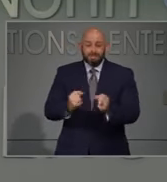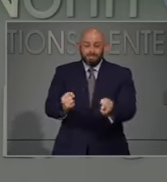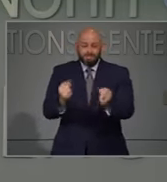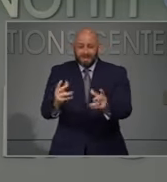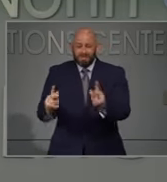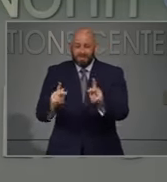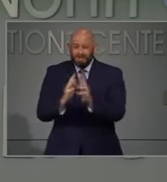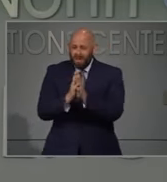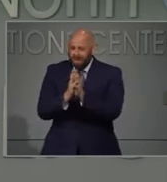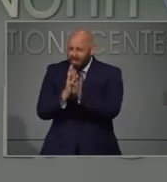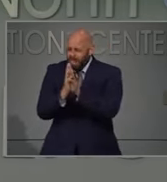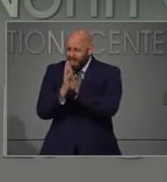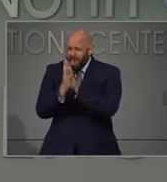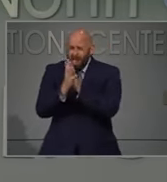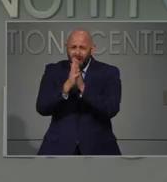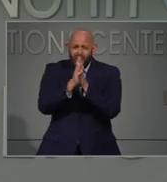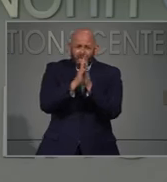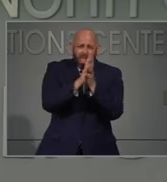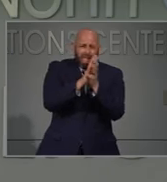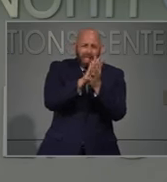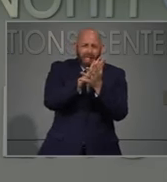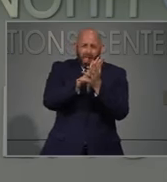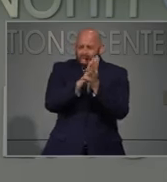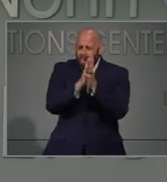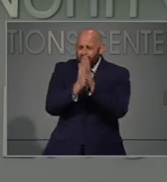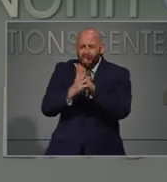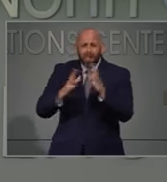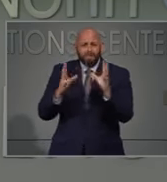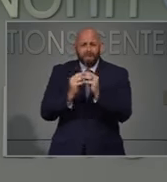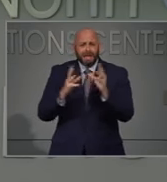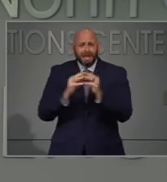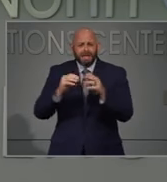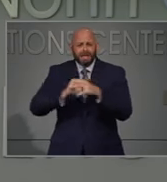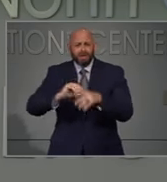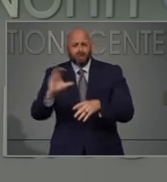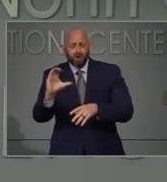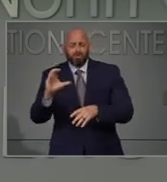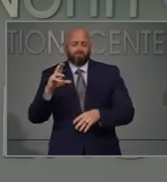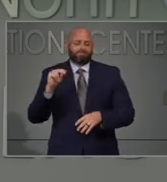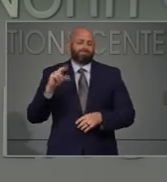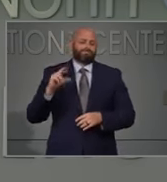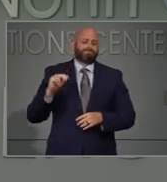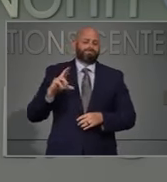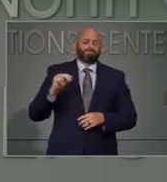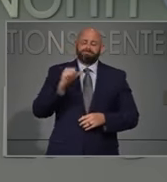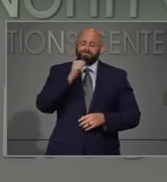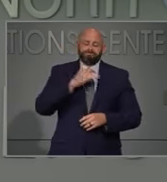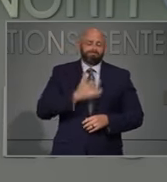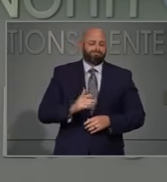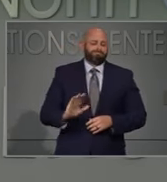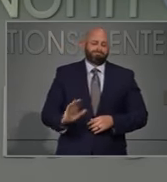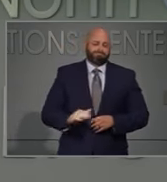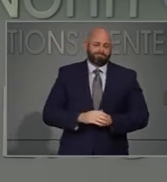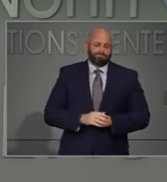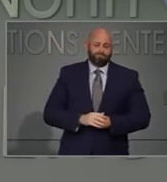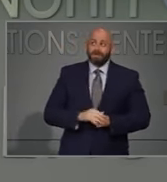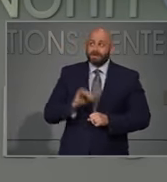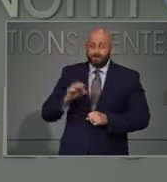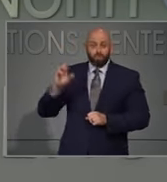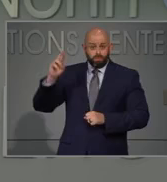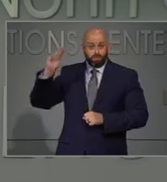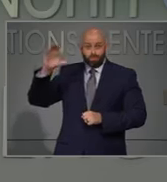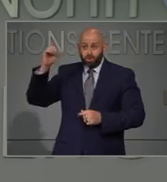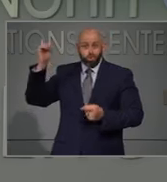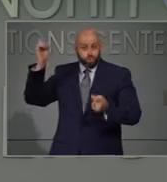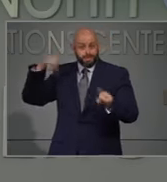19,000 person convention in the Spectrum Arena. So the likelihood of it being in Charlotte depends upon